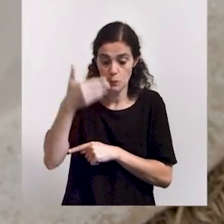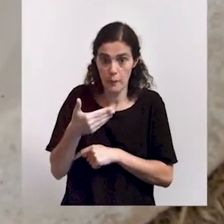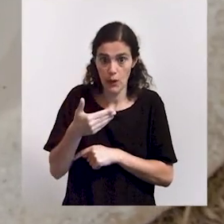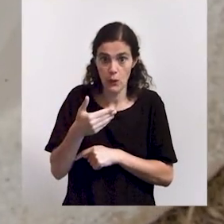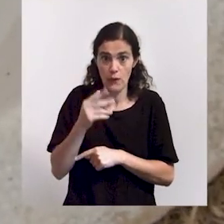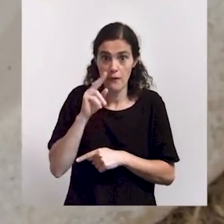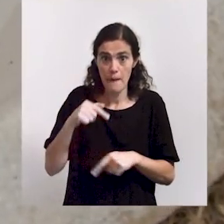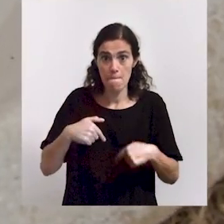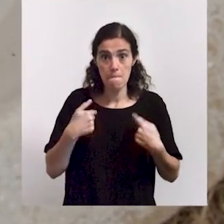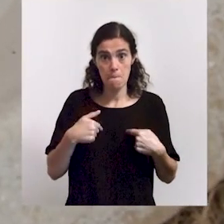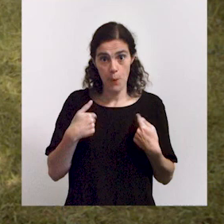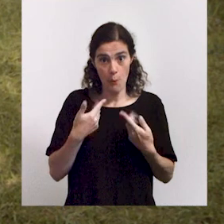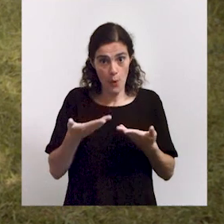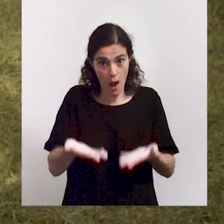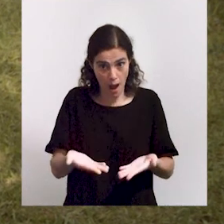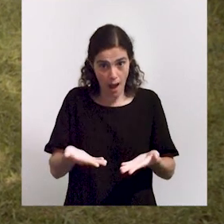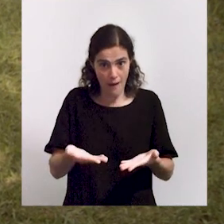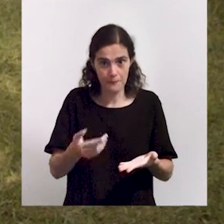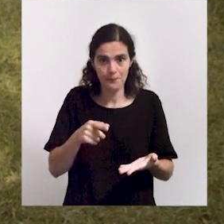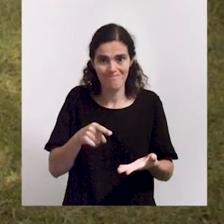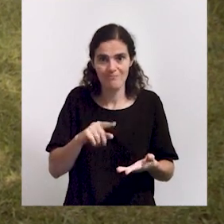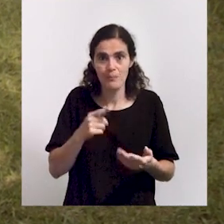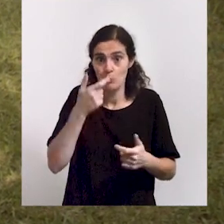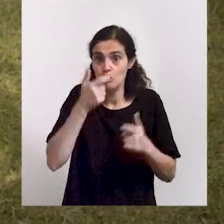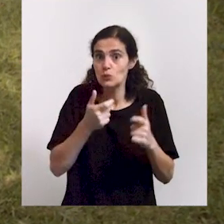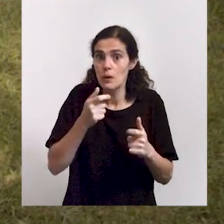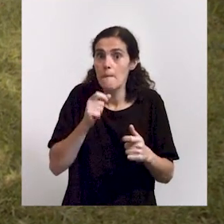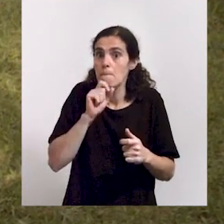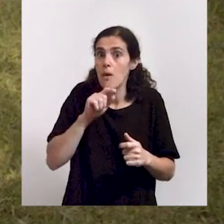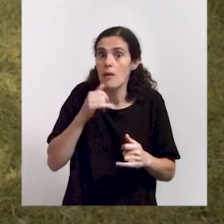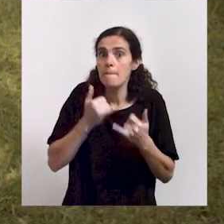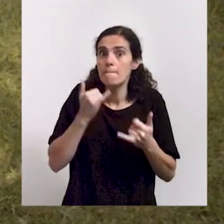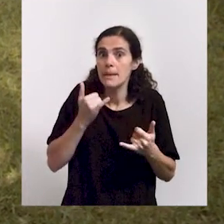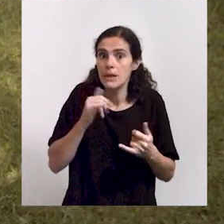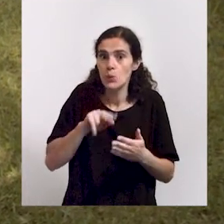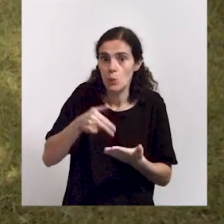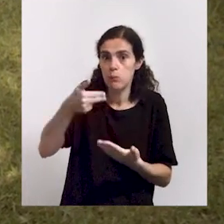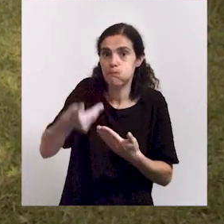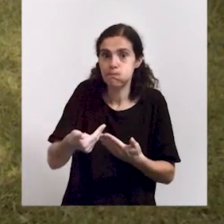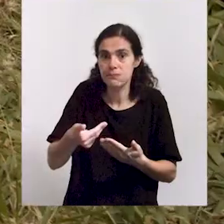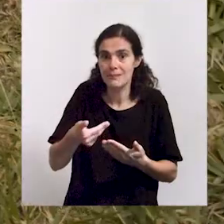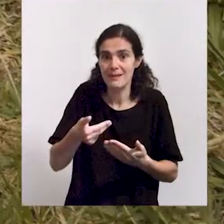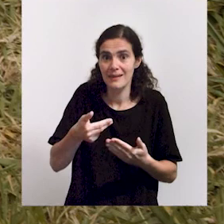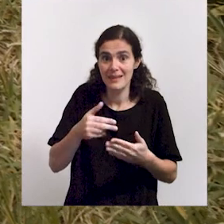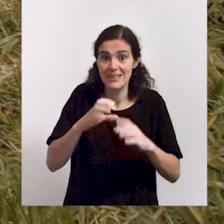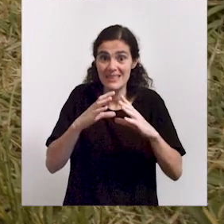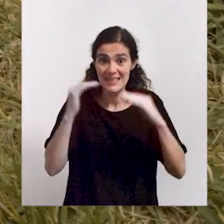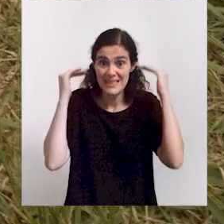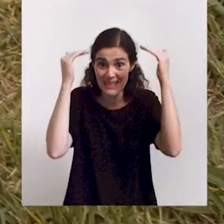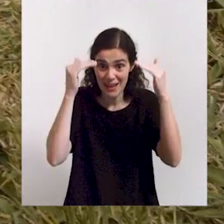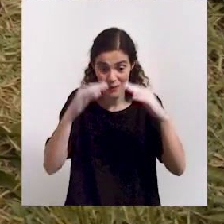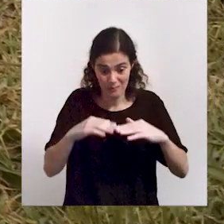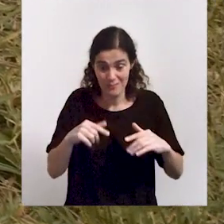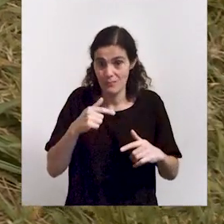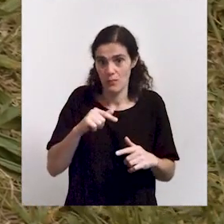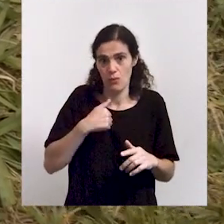see yourself, and you take the risk of falling in the sky. We don't